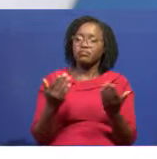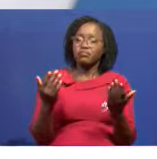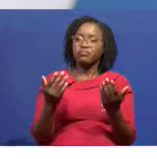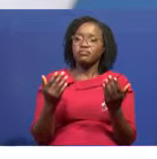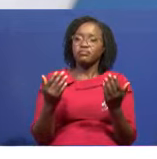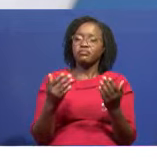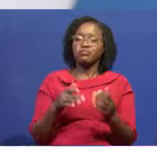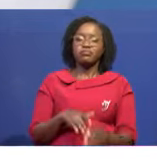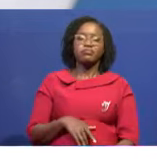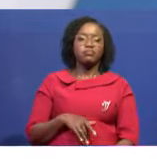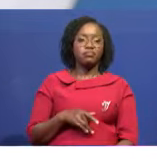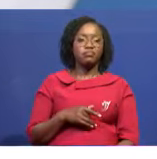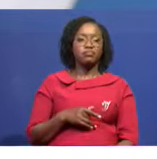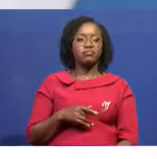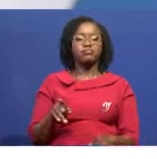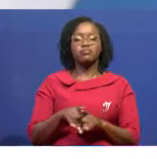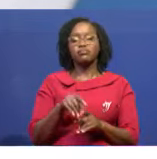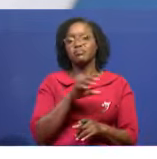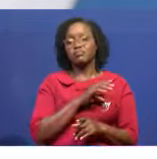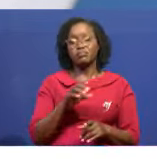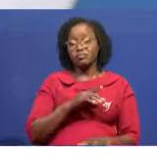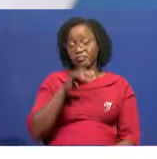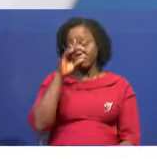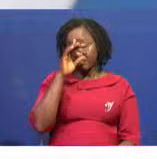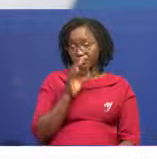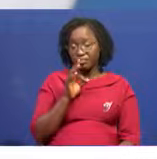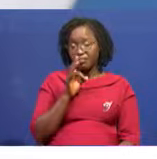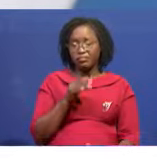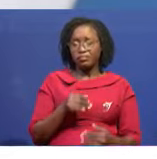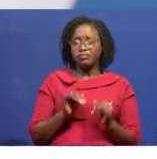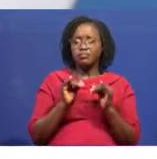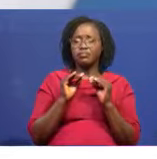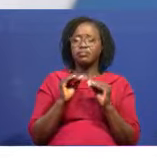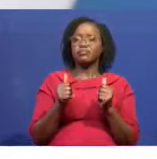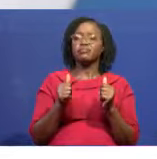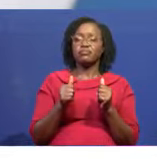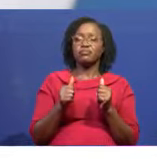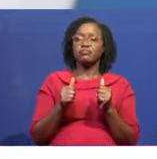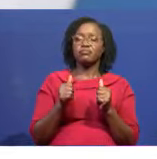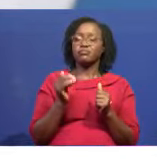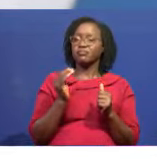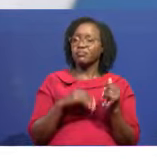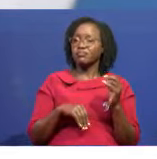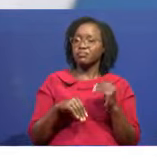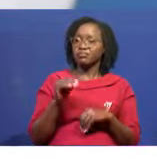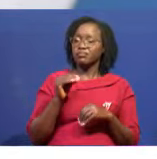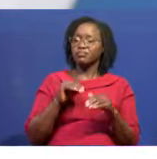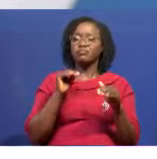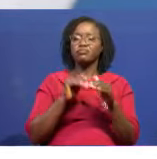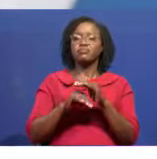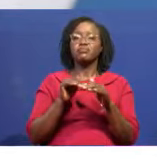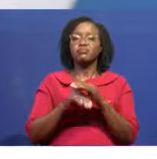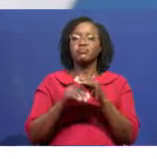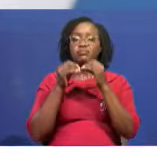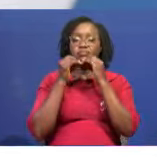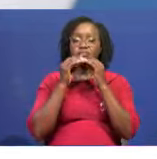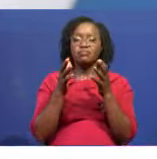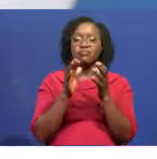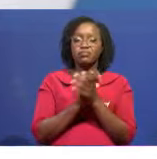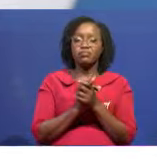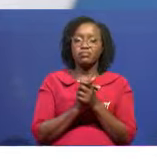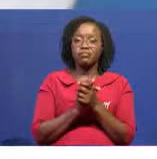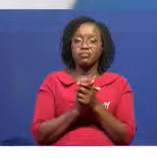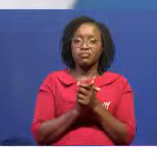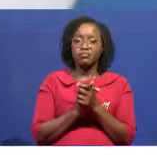we feel as a Commission will be critical in trying to address matters corruption is access to information, because access